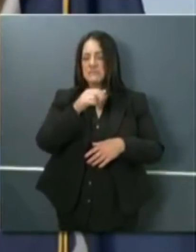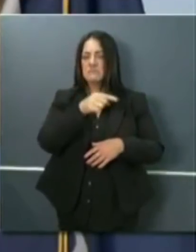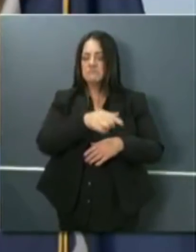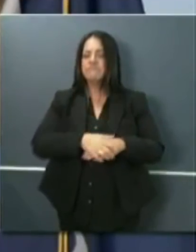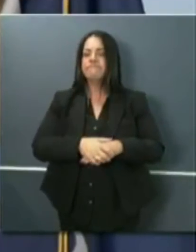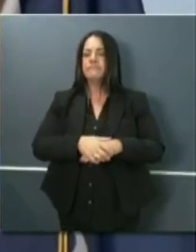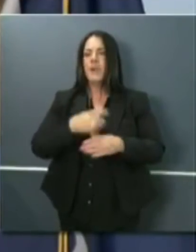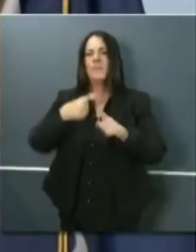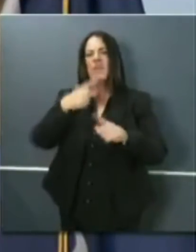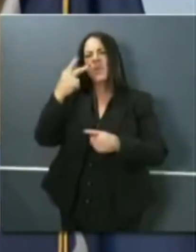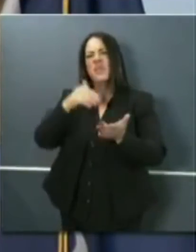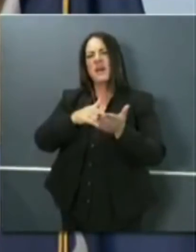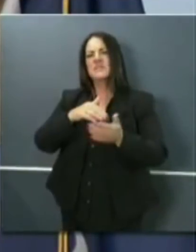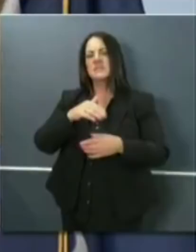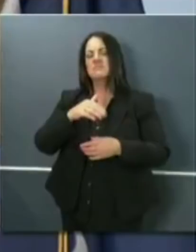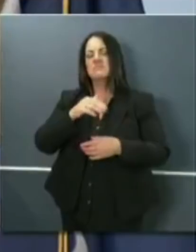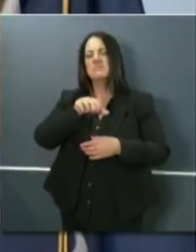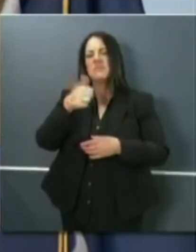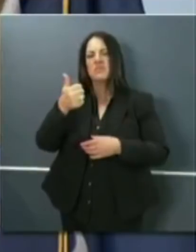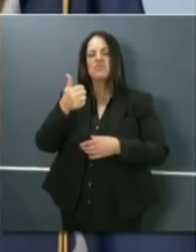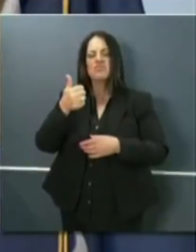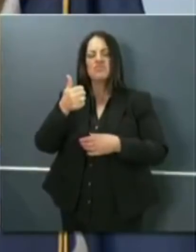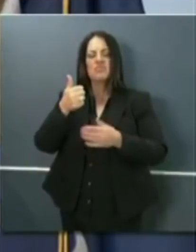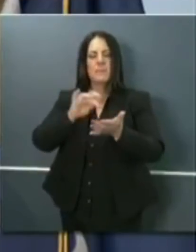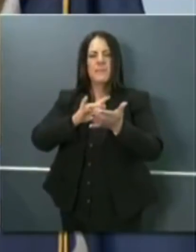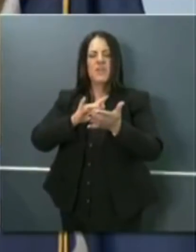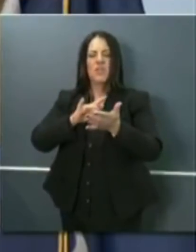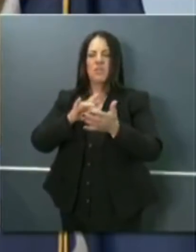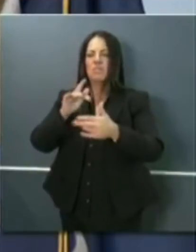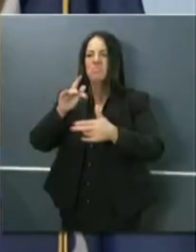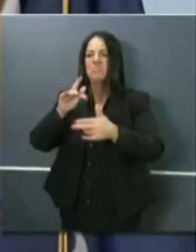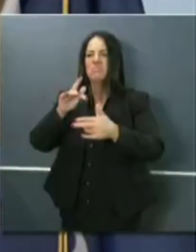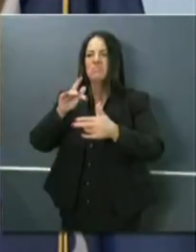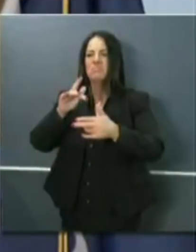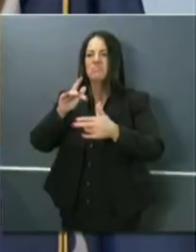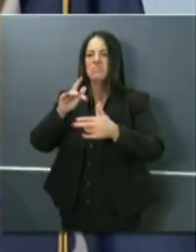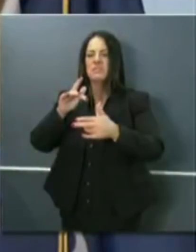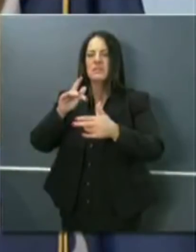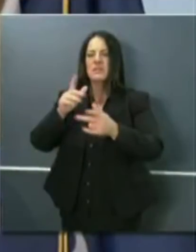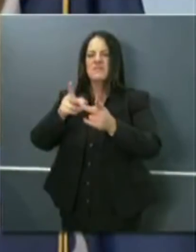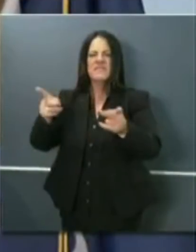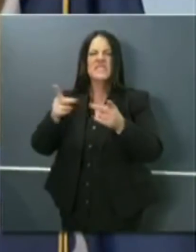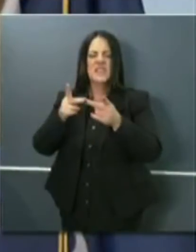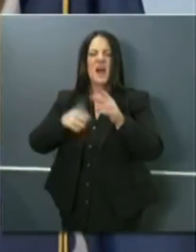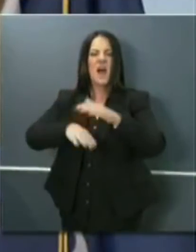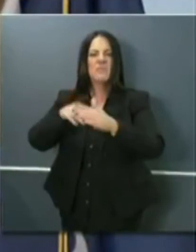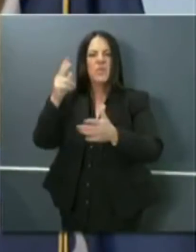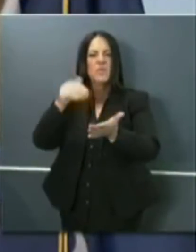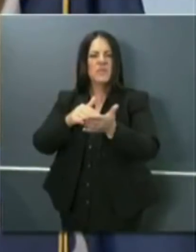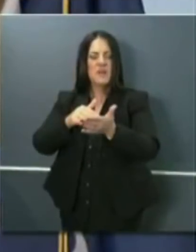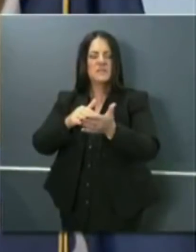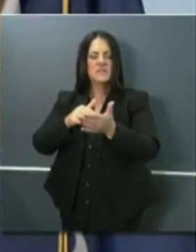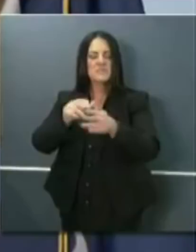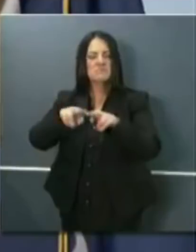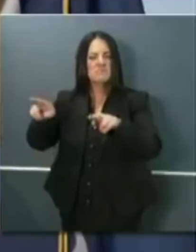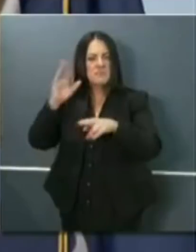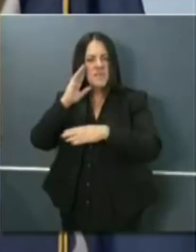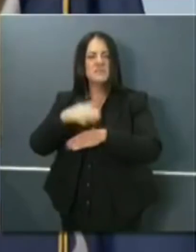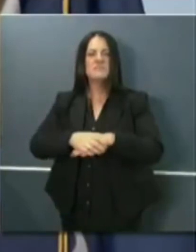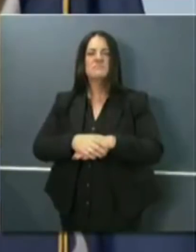up and running, and we have indeed made real progress in other areas from Fairview and